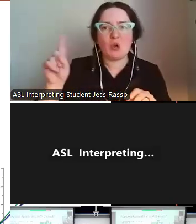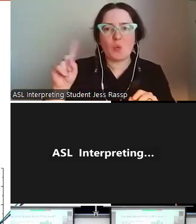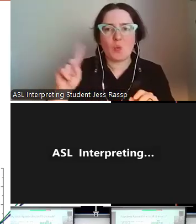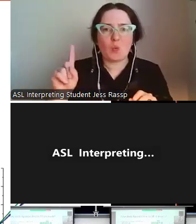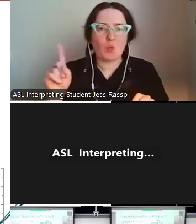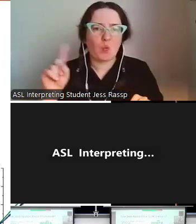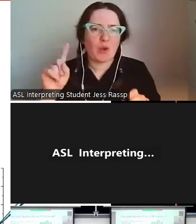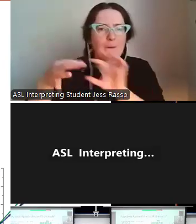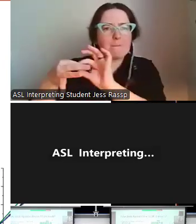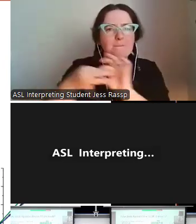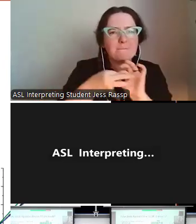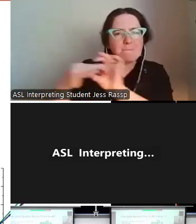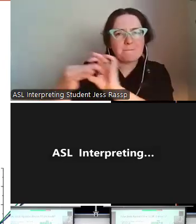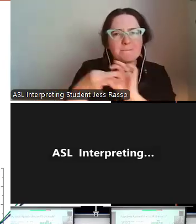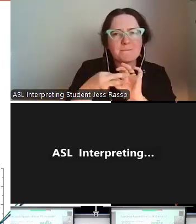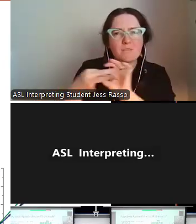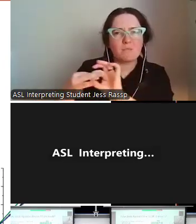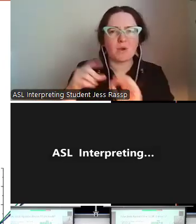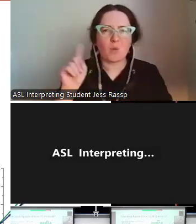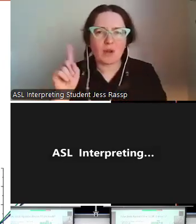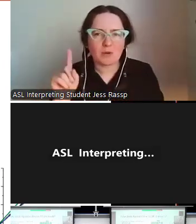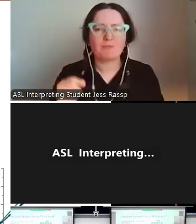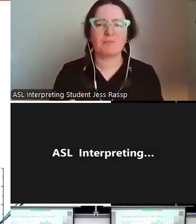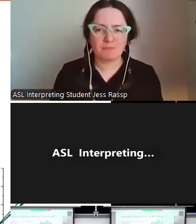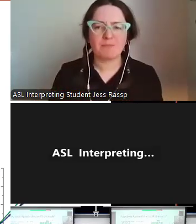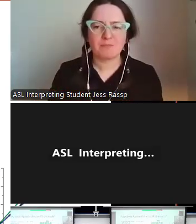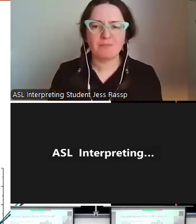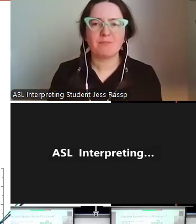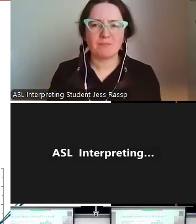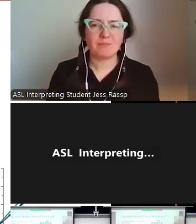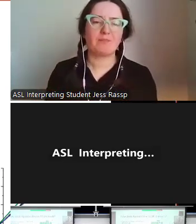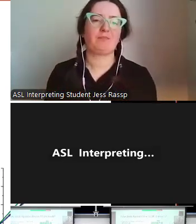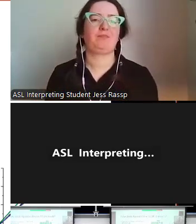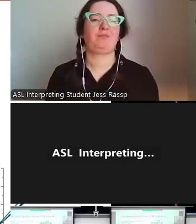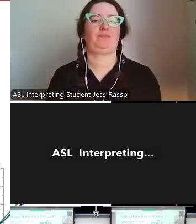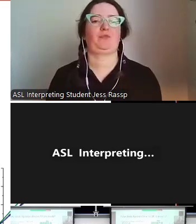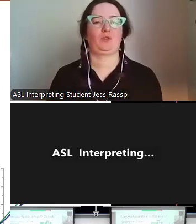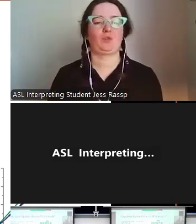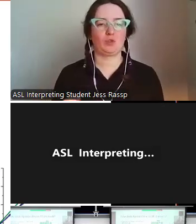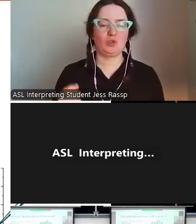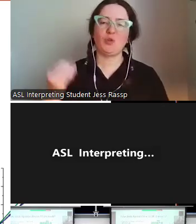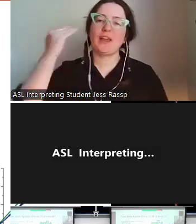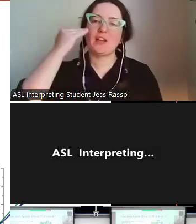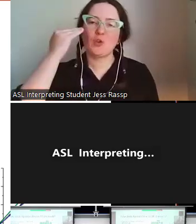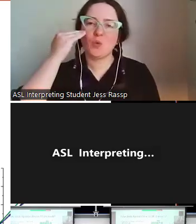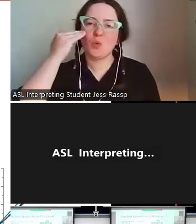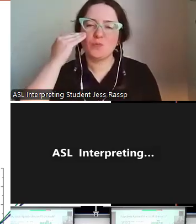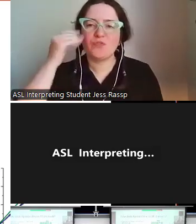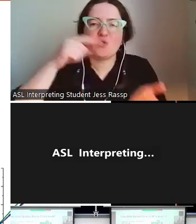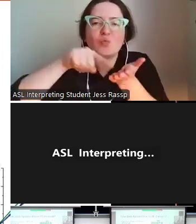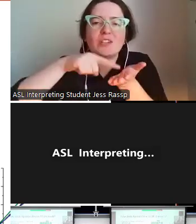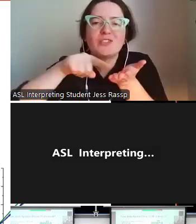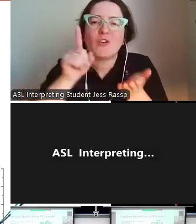it bound, right? They knew it worked on it because they could take apamine, put it into a mouse, and that was